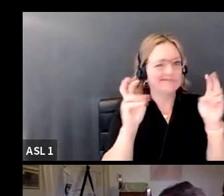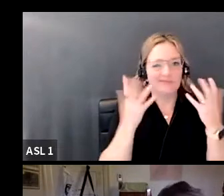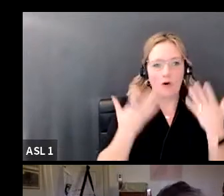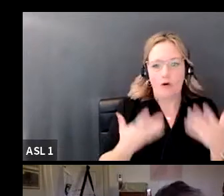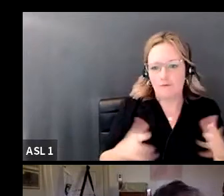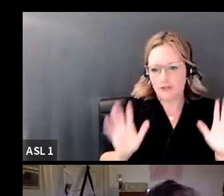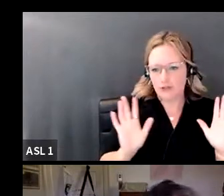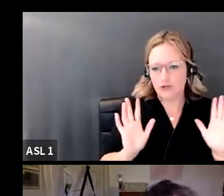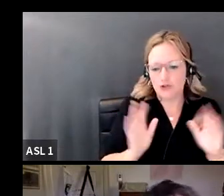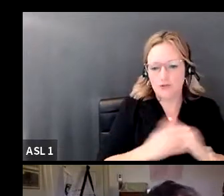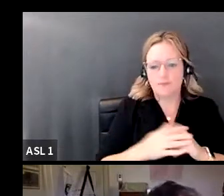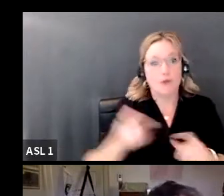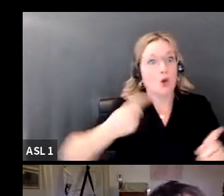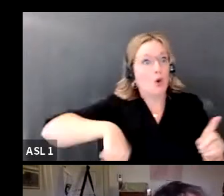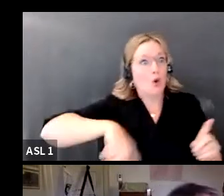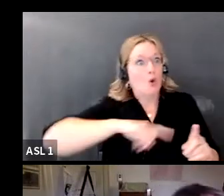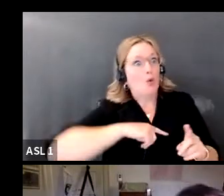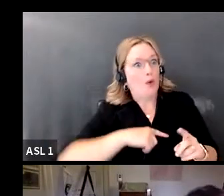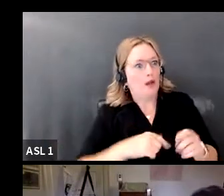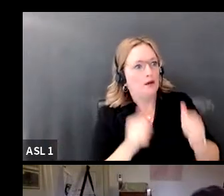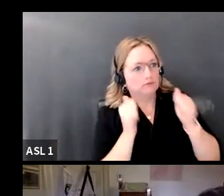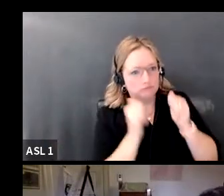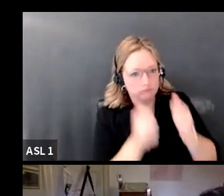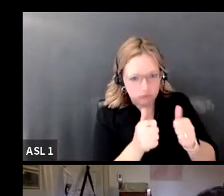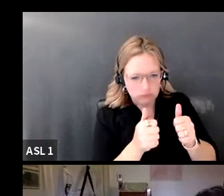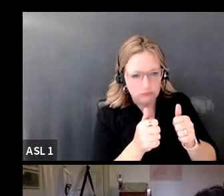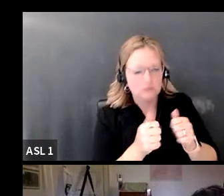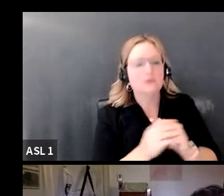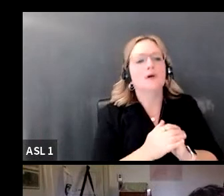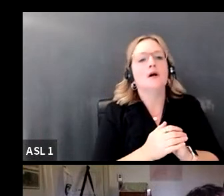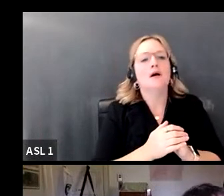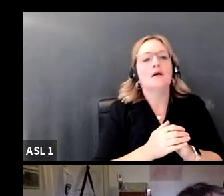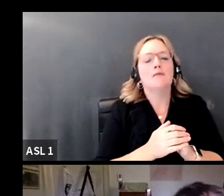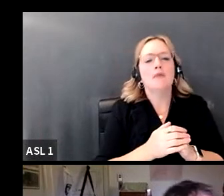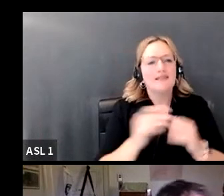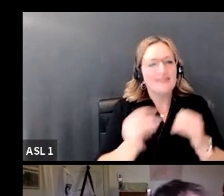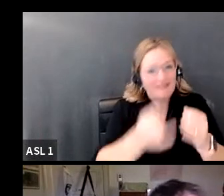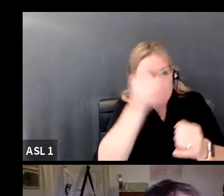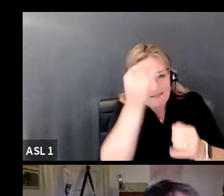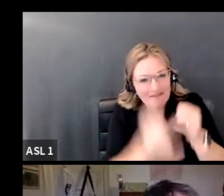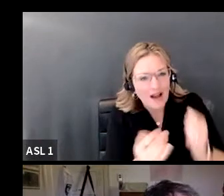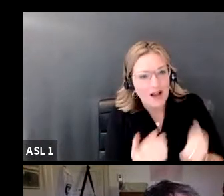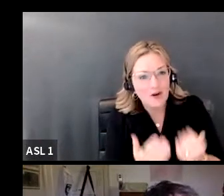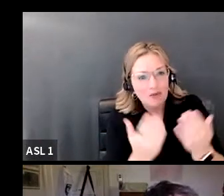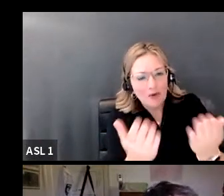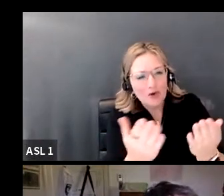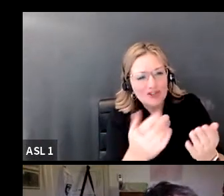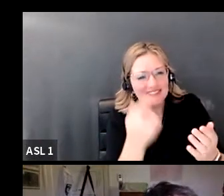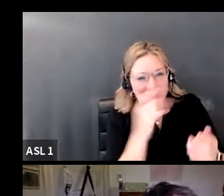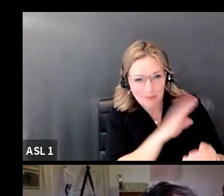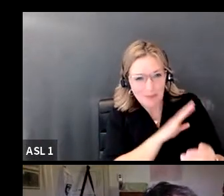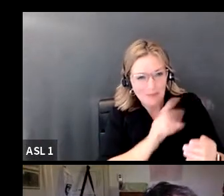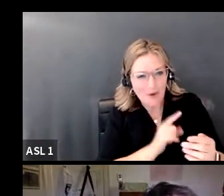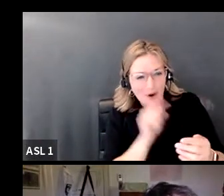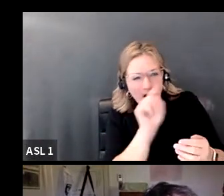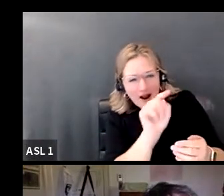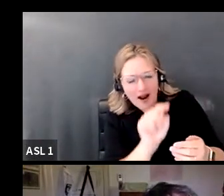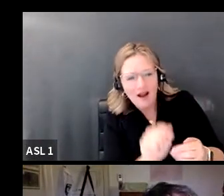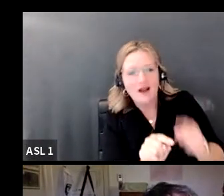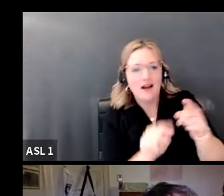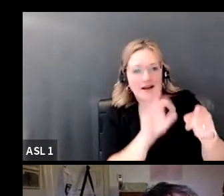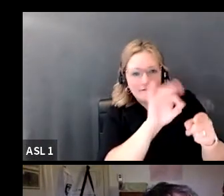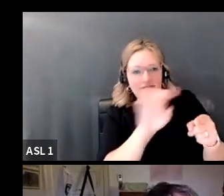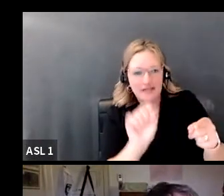theo applauded that decision however we do not support the final component of the motion which states that these fees will be